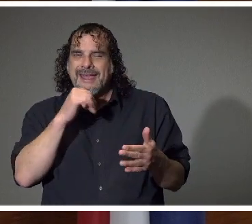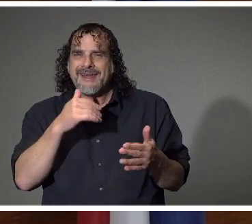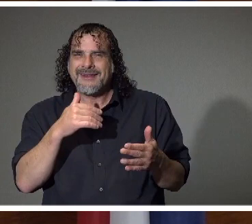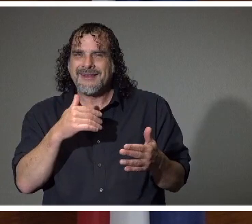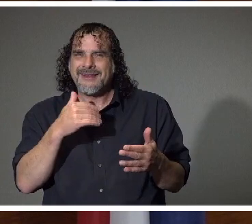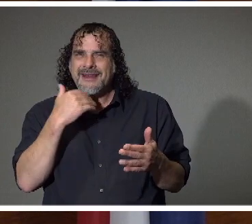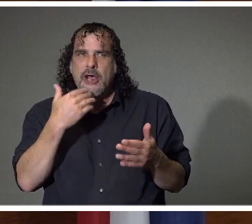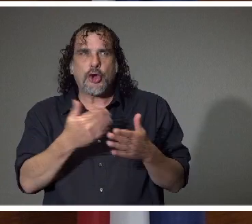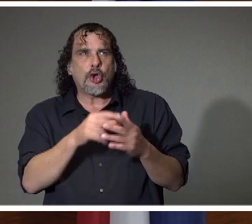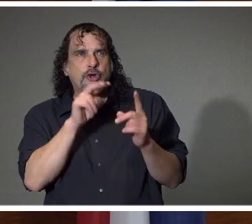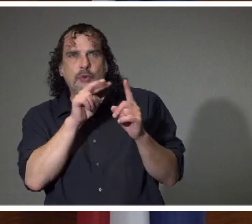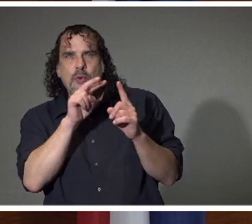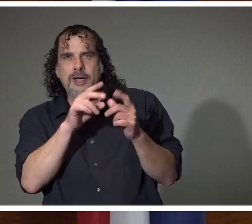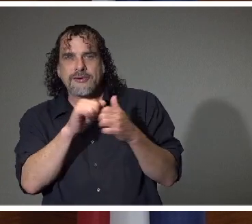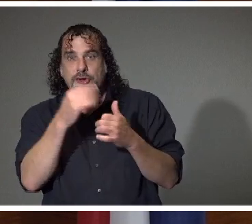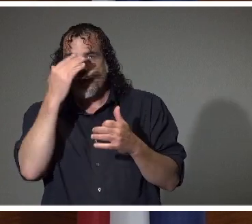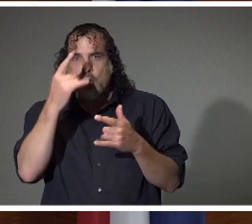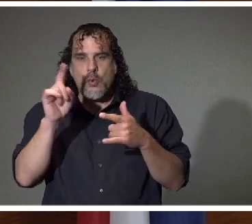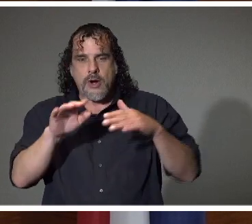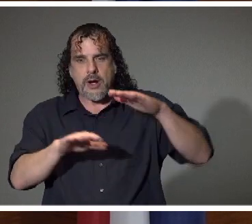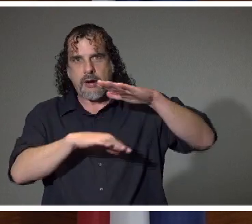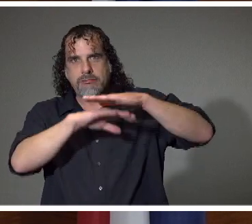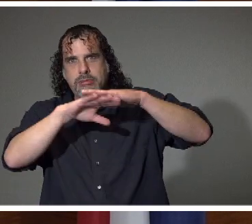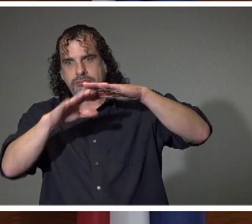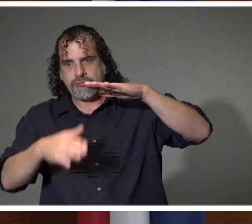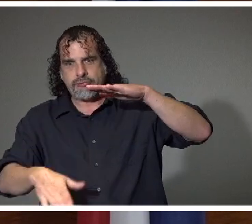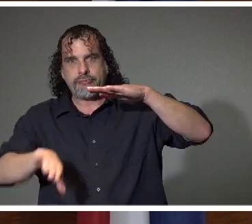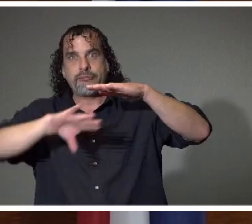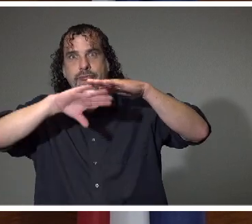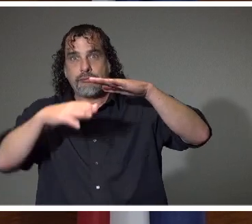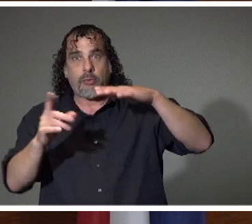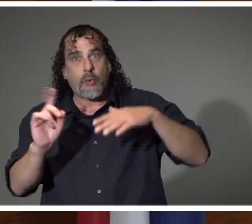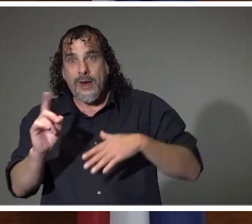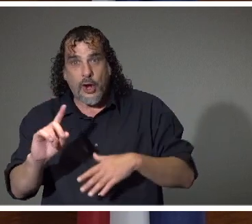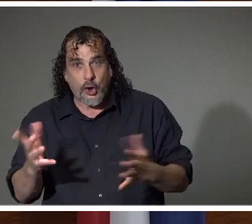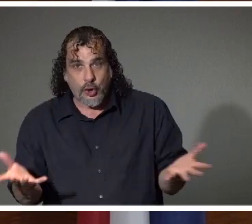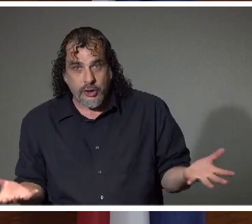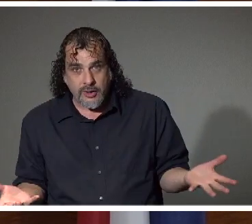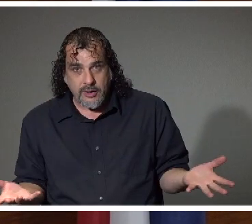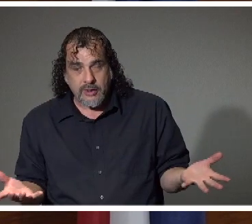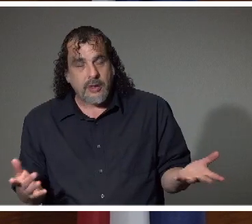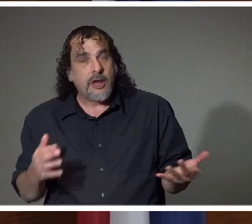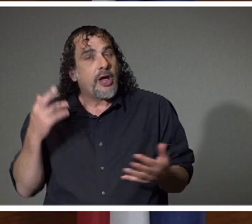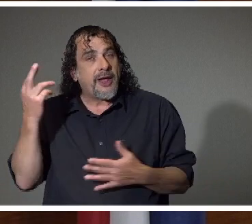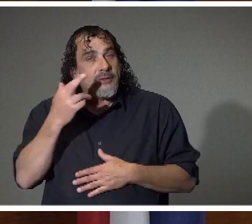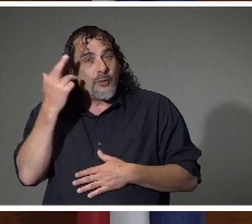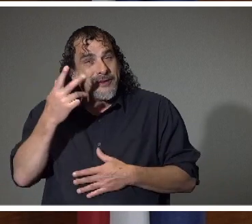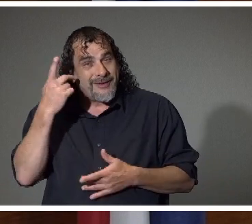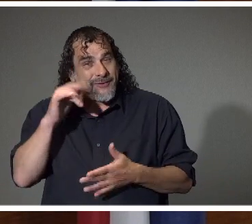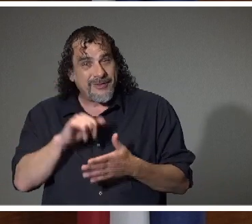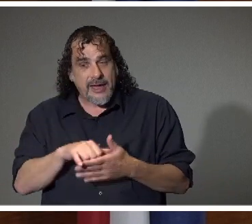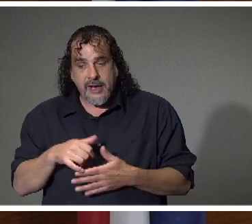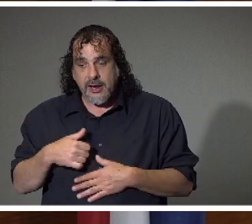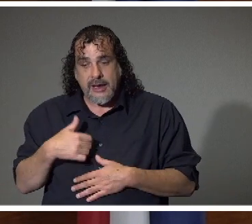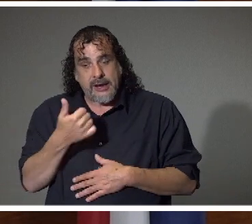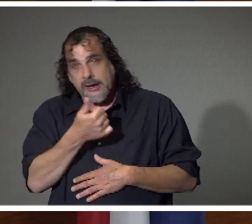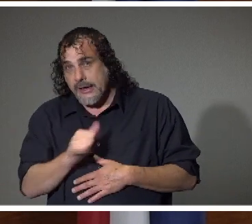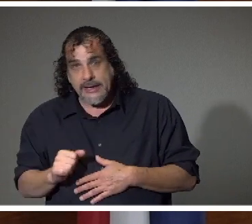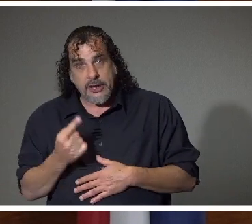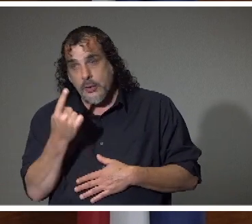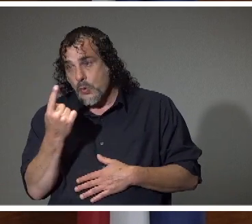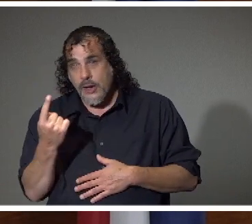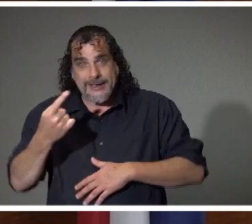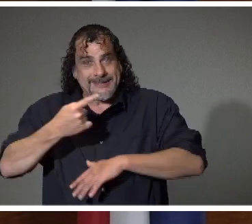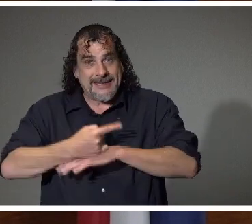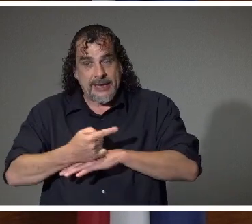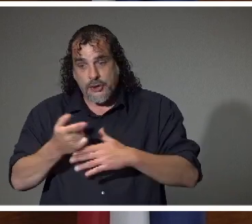of where we actually are in the curve. And the reason for that is because on any one day, you may